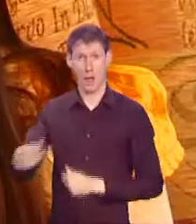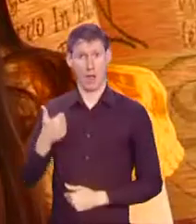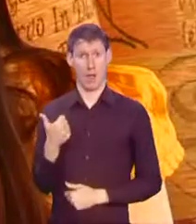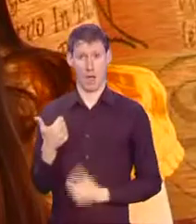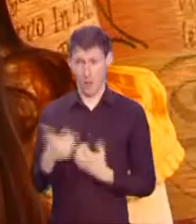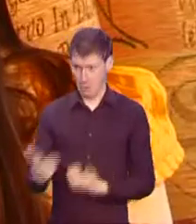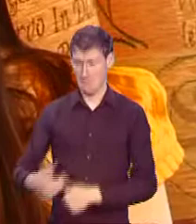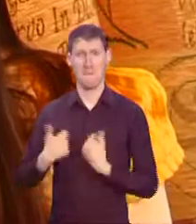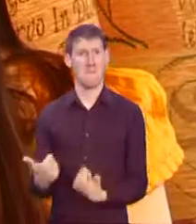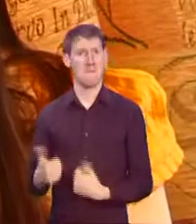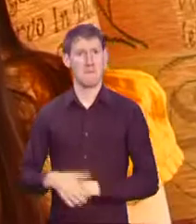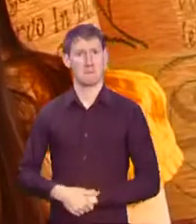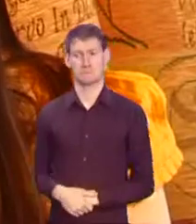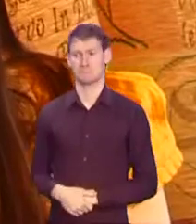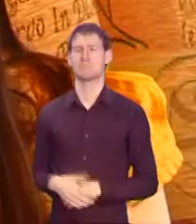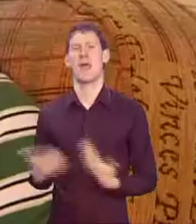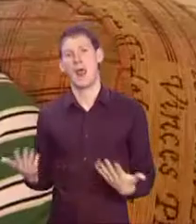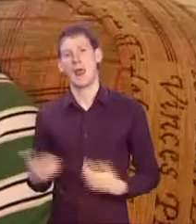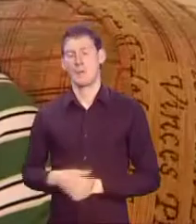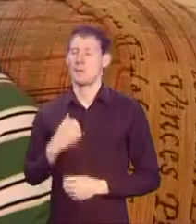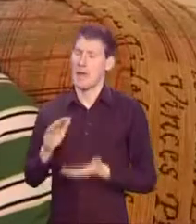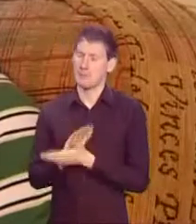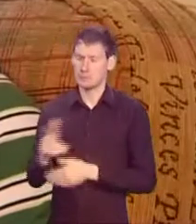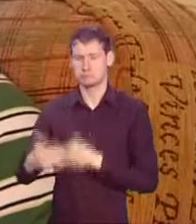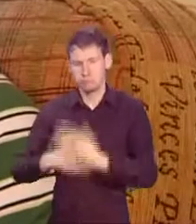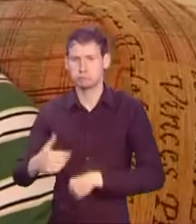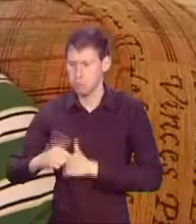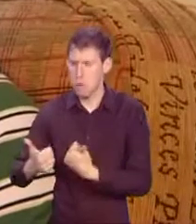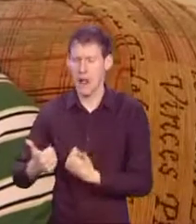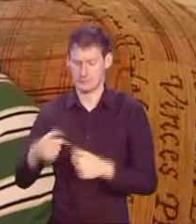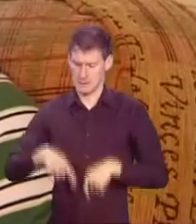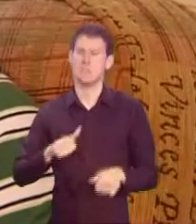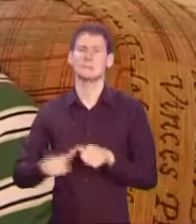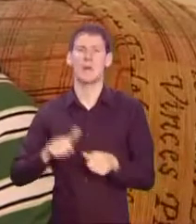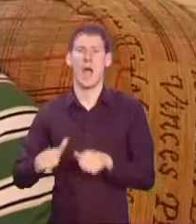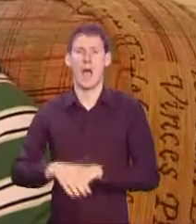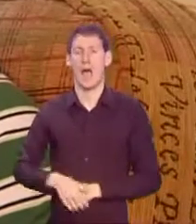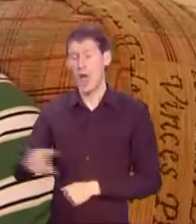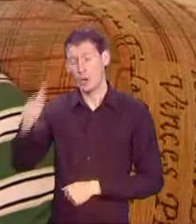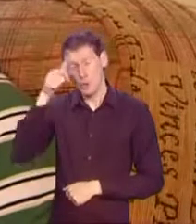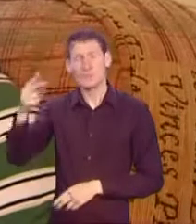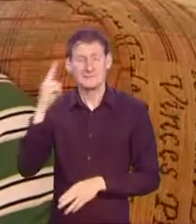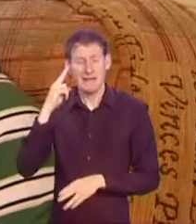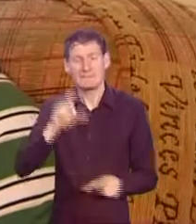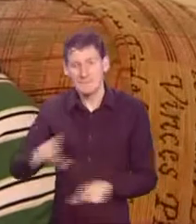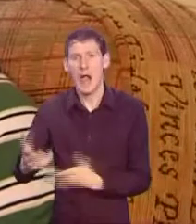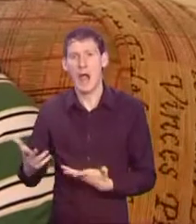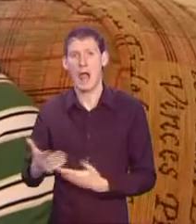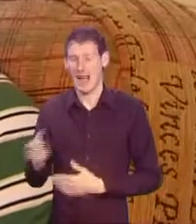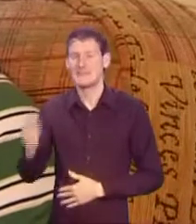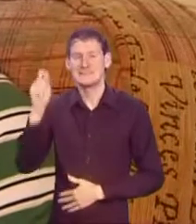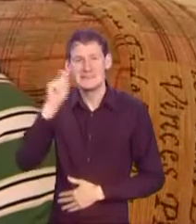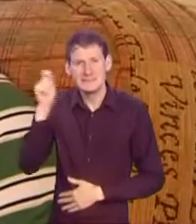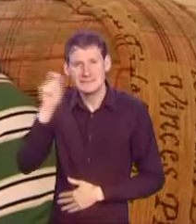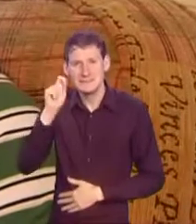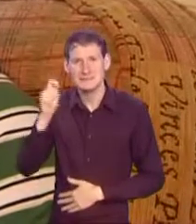computer? Anyway, I'm pleased things have changed a bit in here. I know you're still deaf, you still have